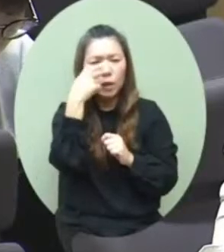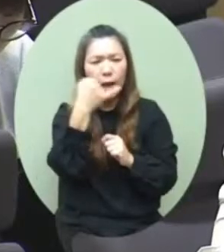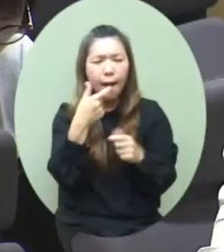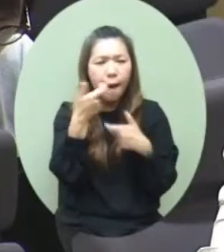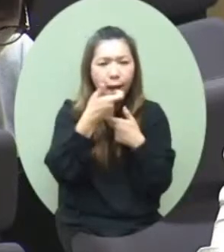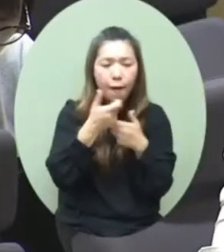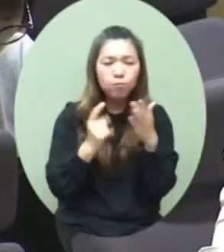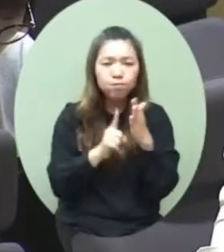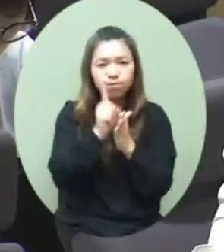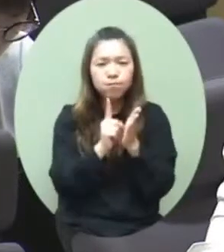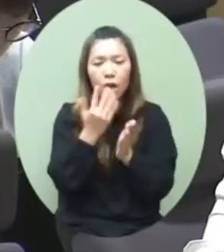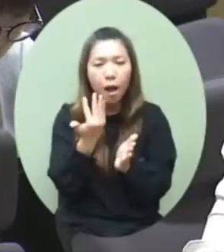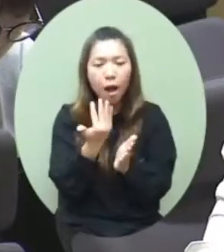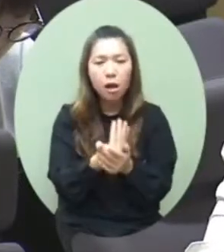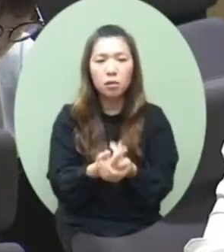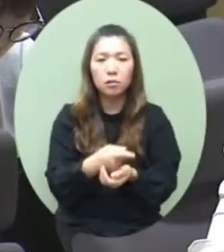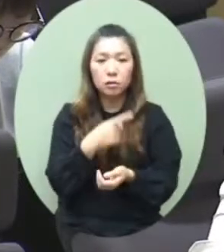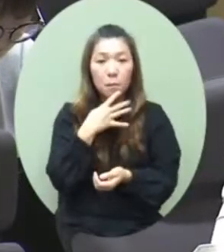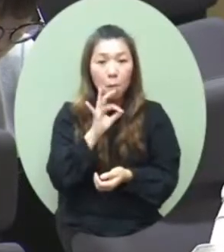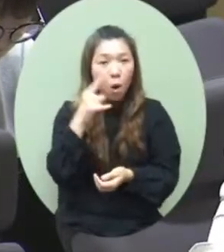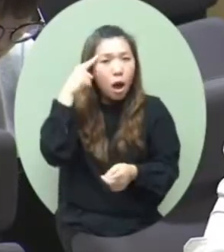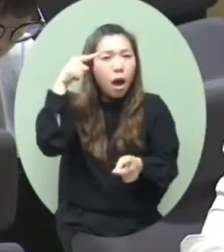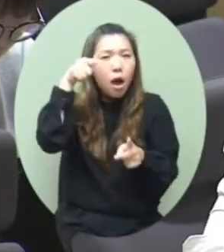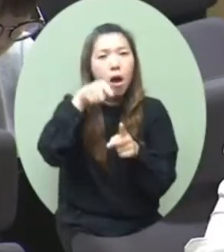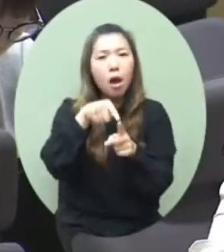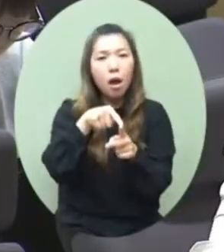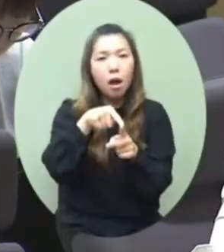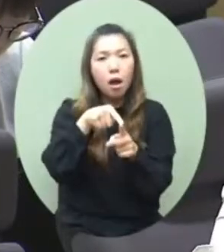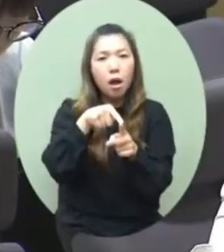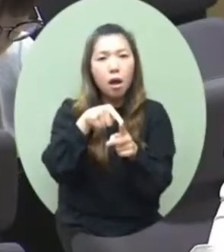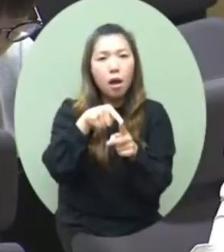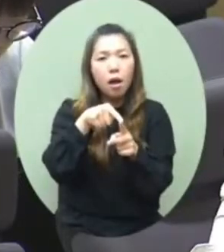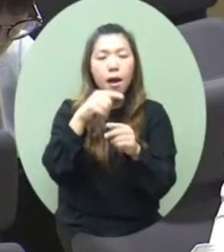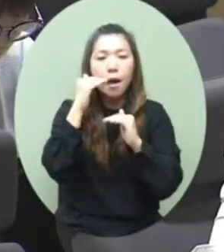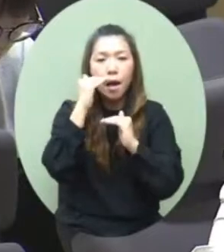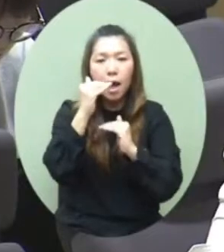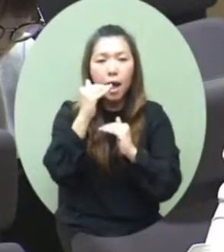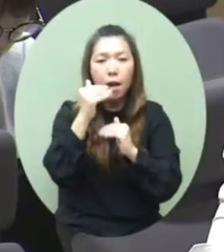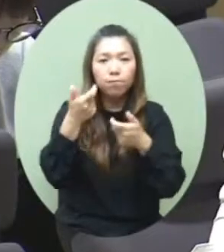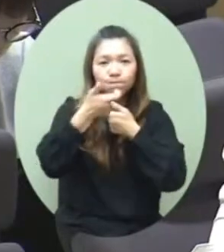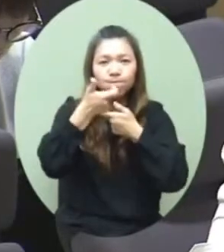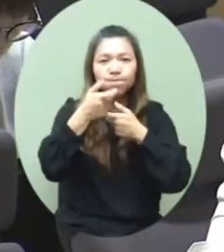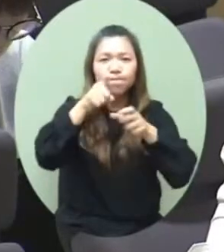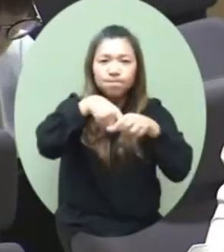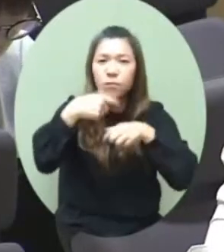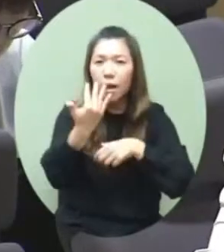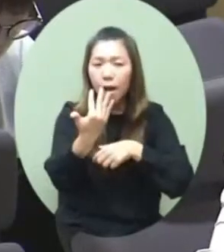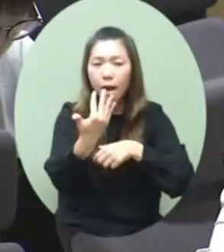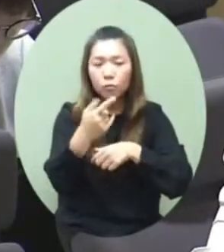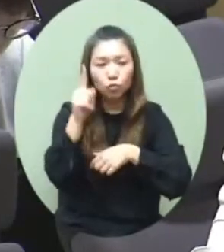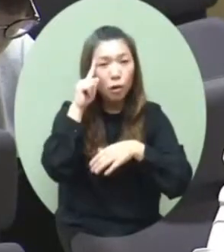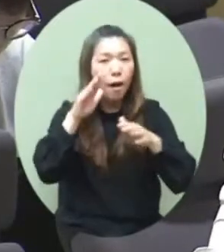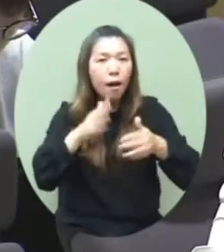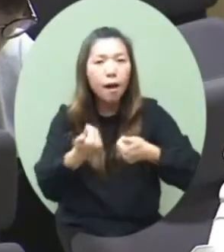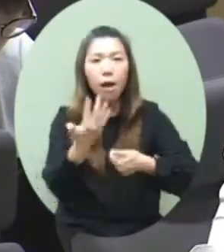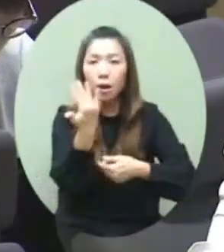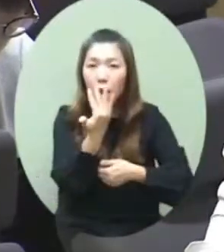It was mentioned that it is difficult to estimate the economic effectiveness of the Happy Hong Kong campaign.